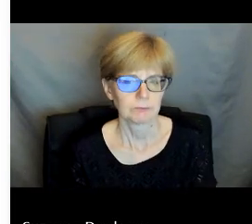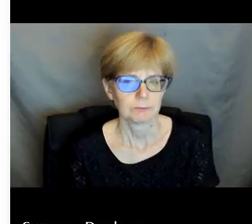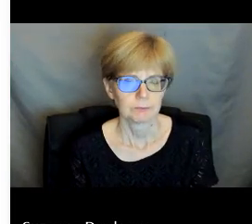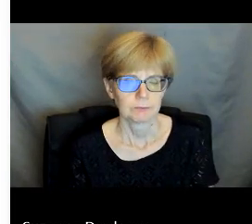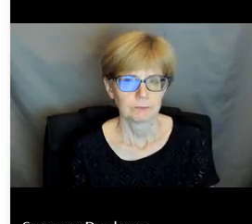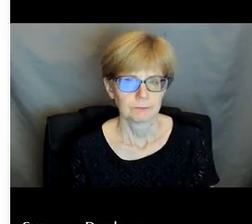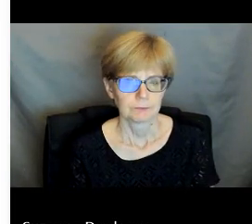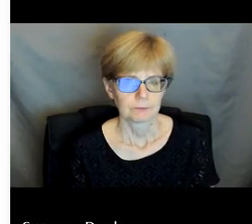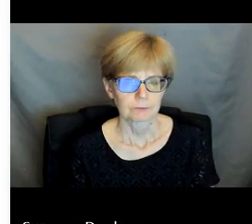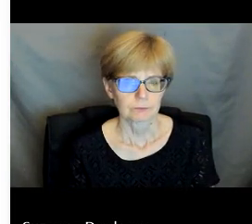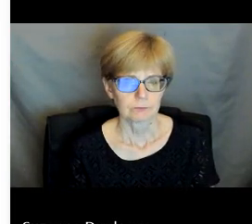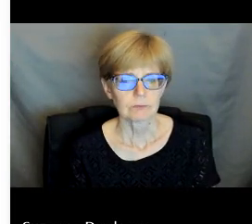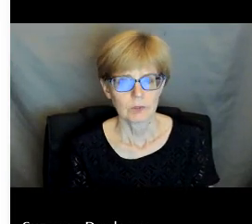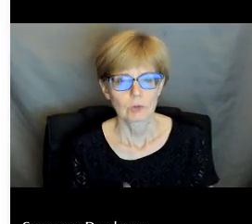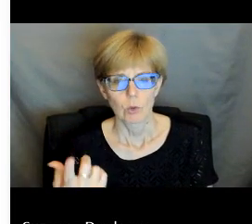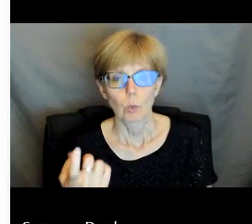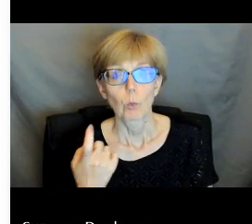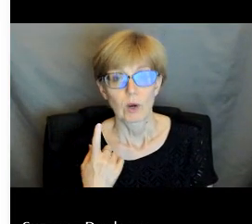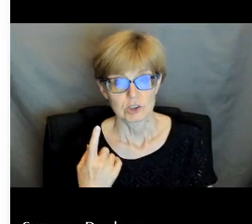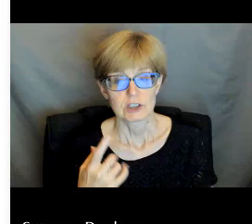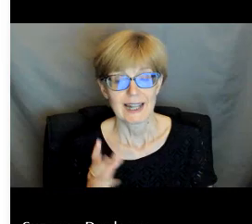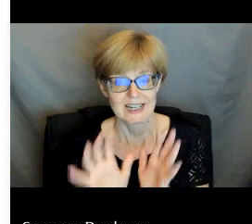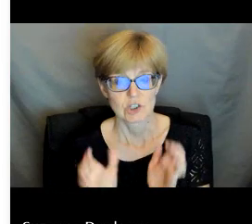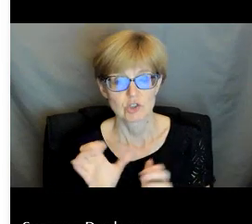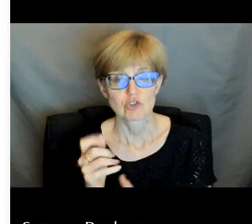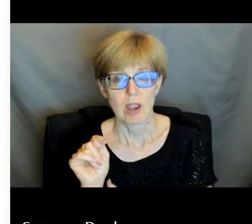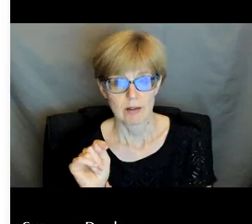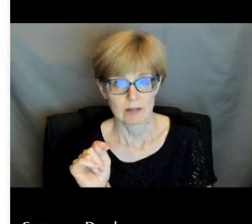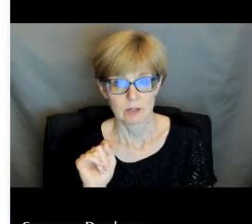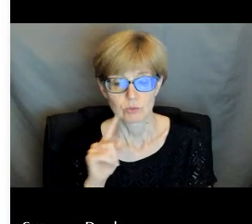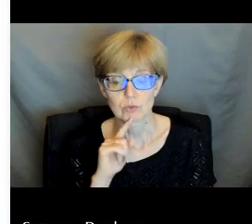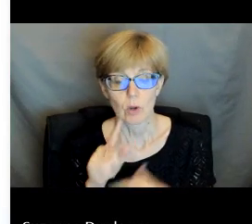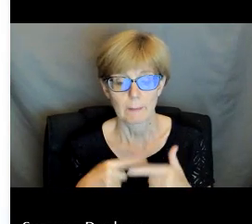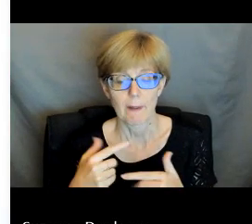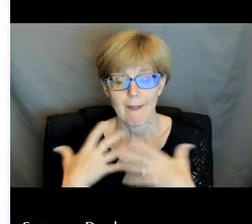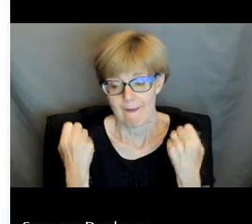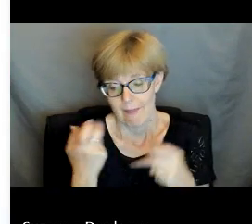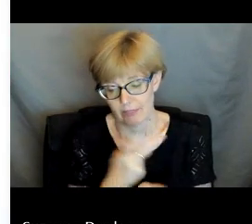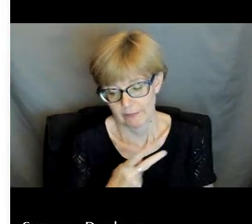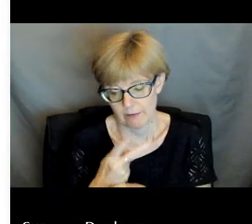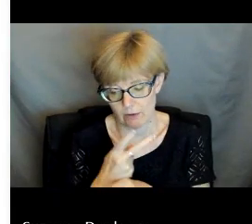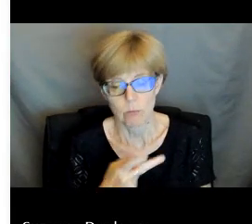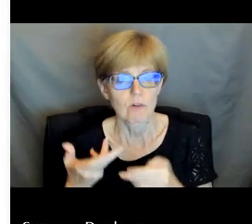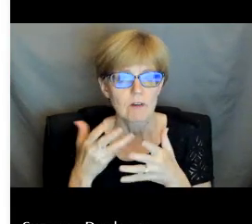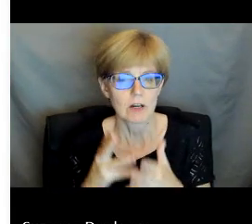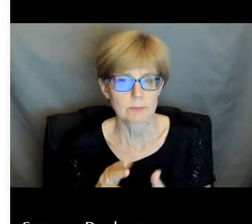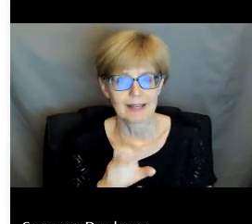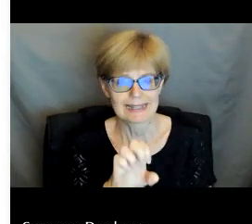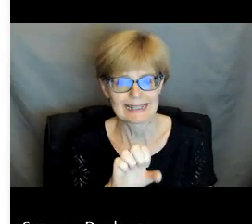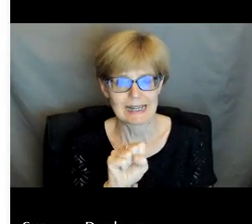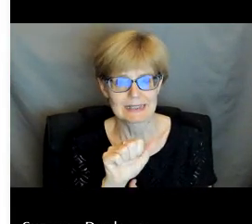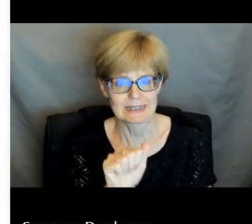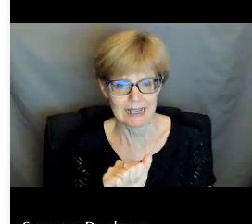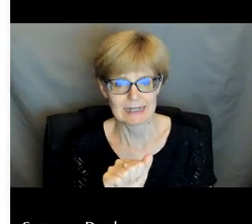And I'm also seeing another question in the chat about talking to healthcare providers about ESAs and ESA number